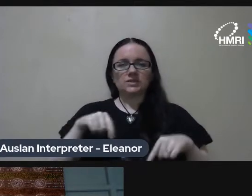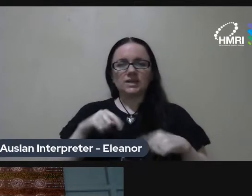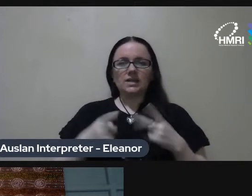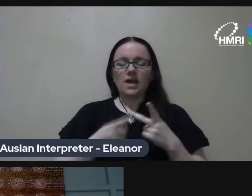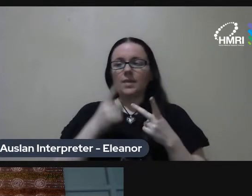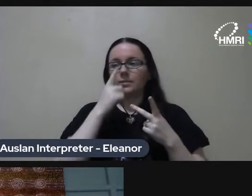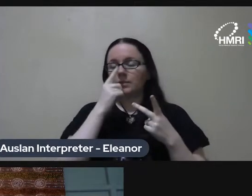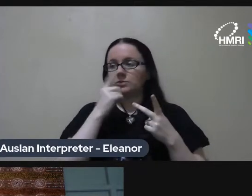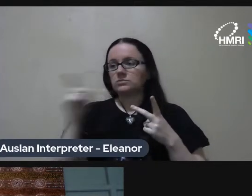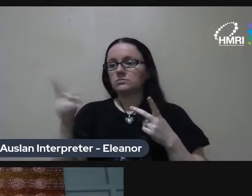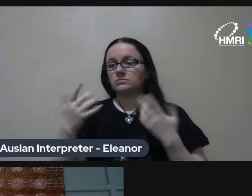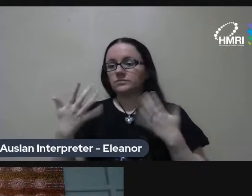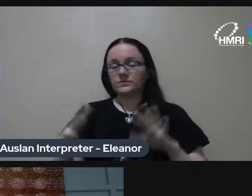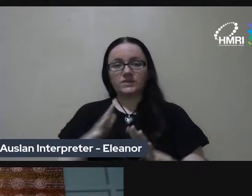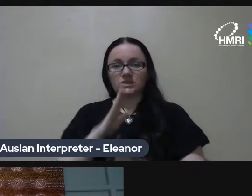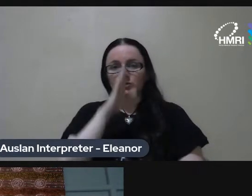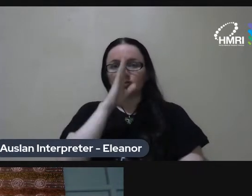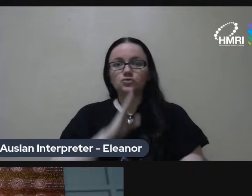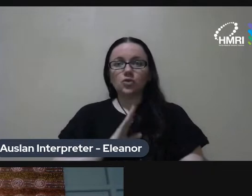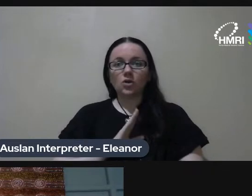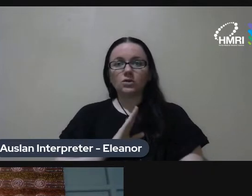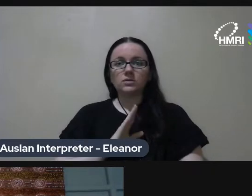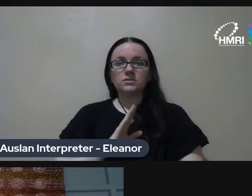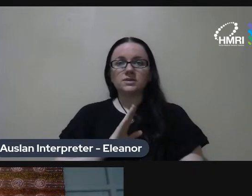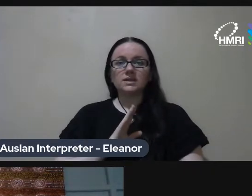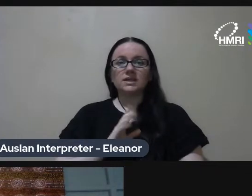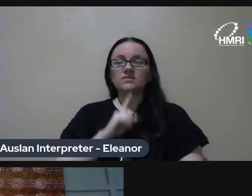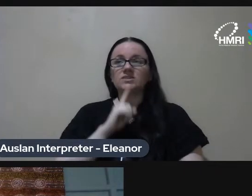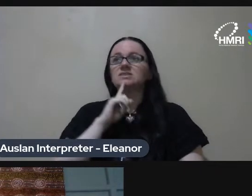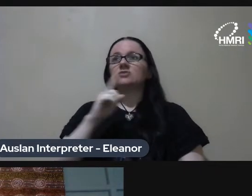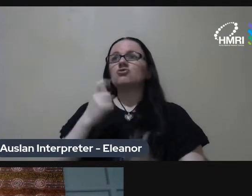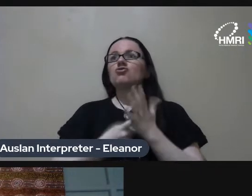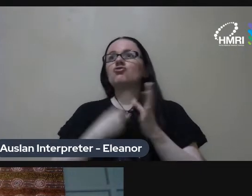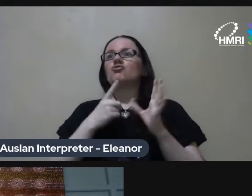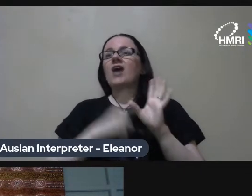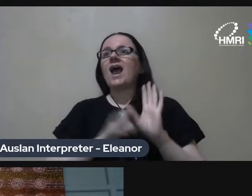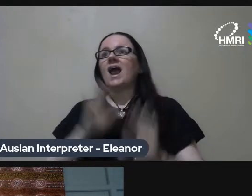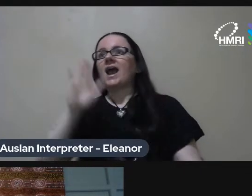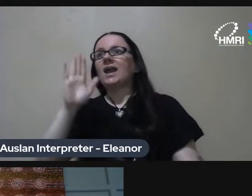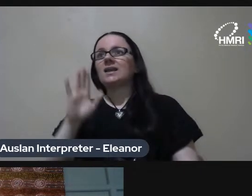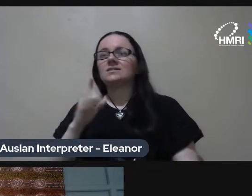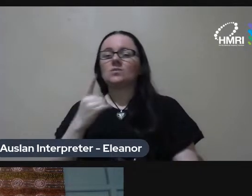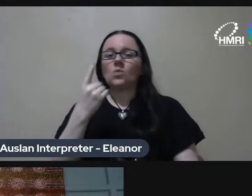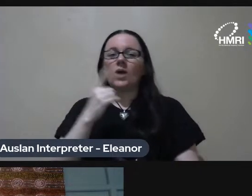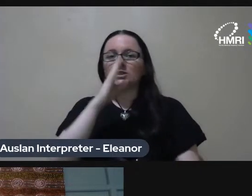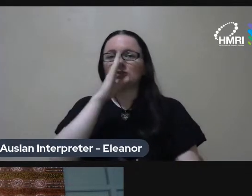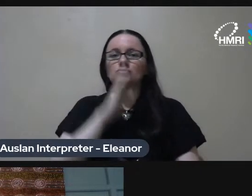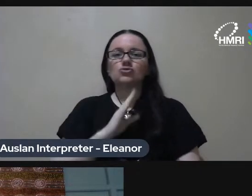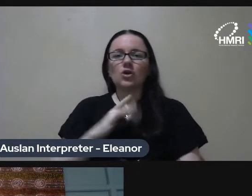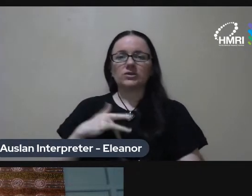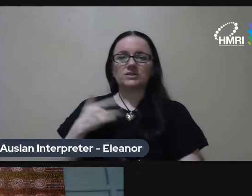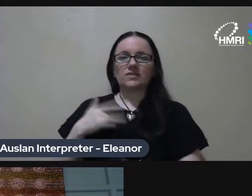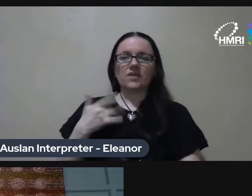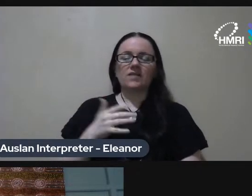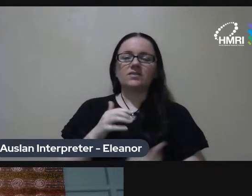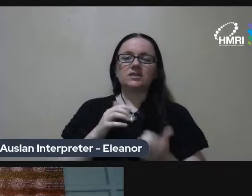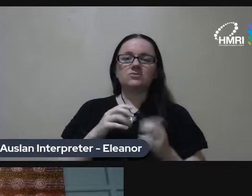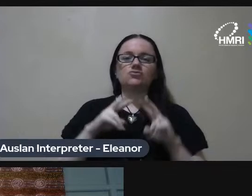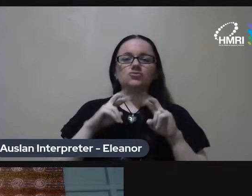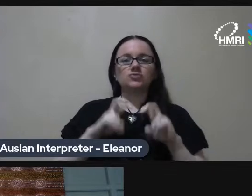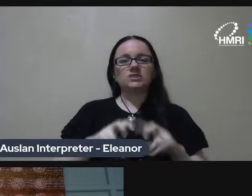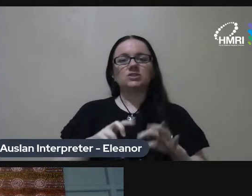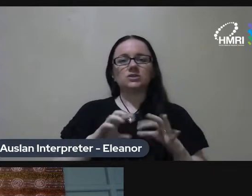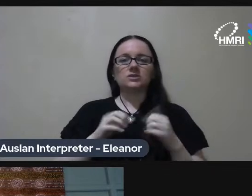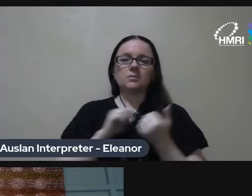stroke. You know, call out the word Ray and you'll find one of our stroke survivor research partners who have worked with